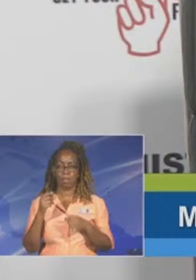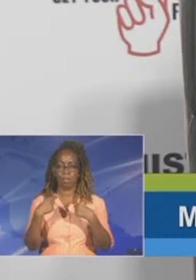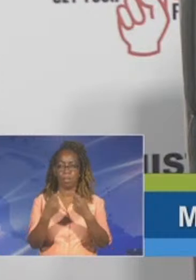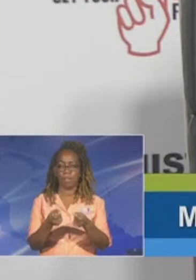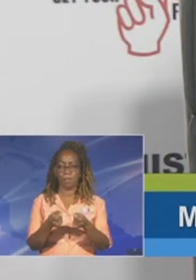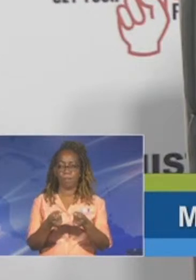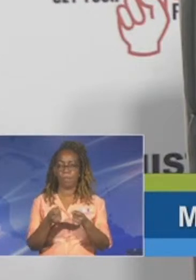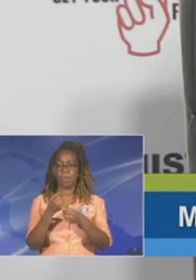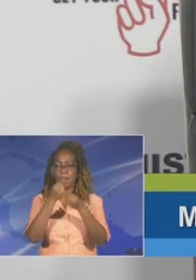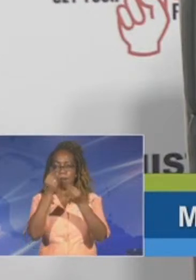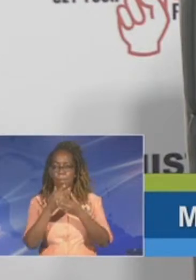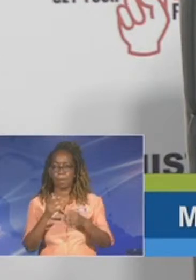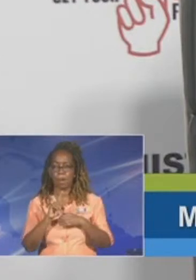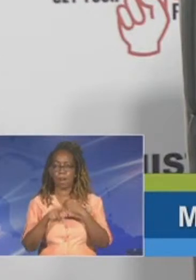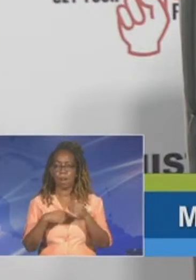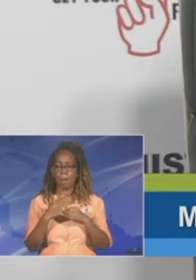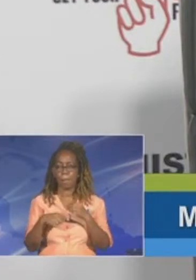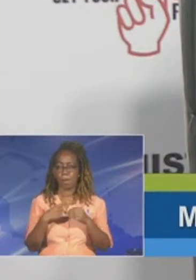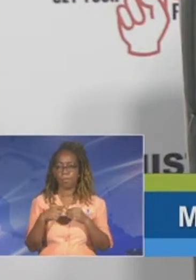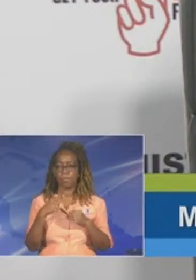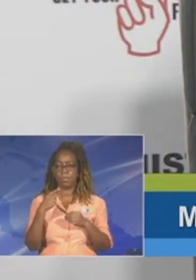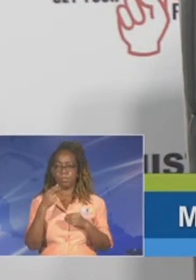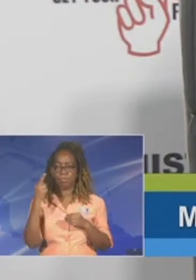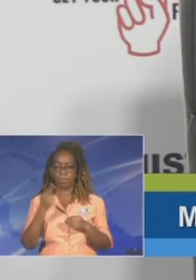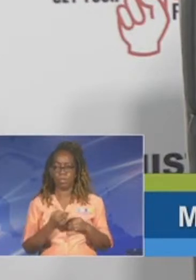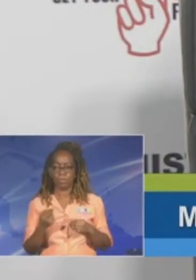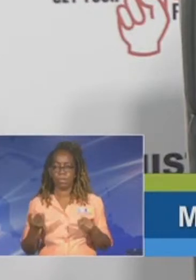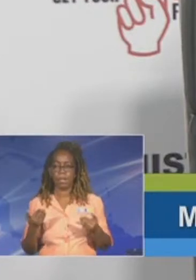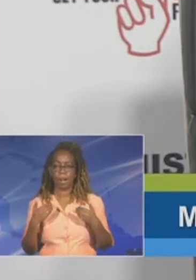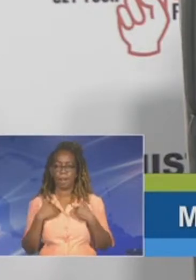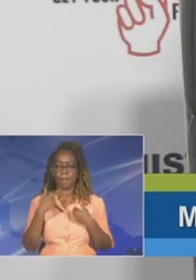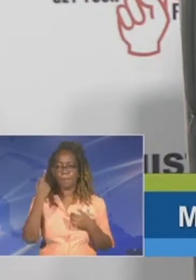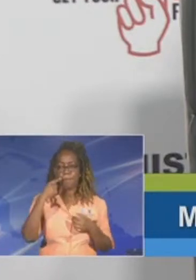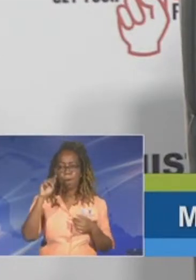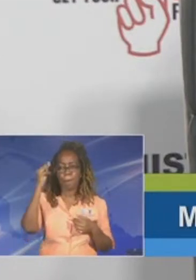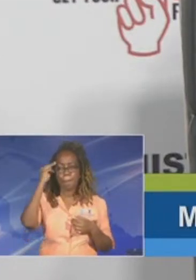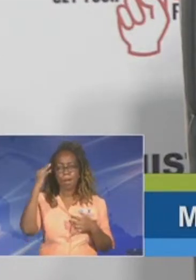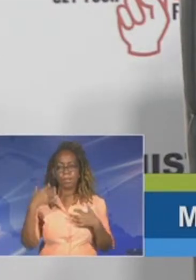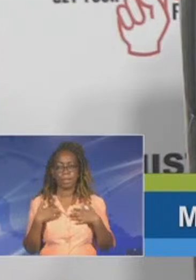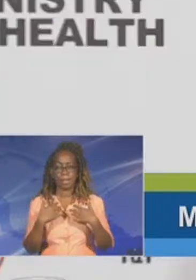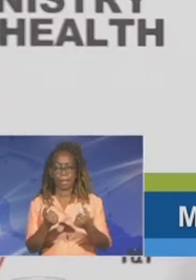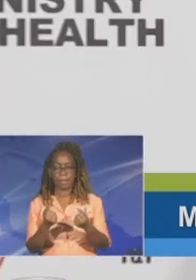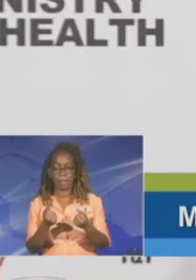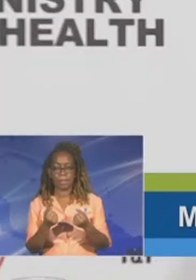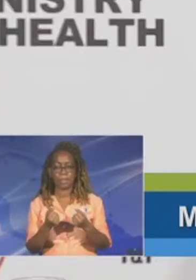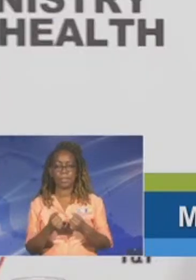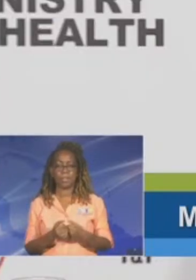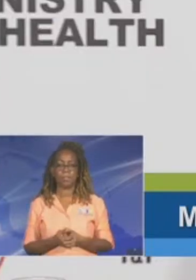the resources that are available for mental health support. We go to Dr. Othello.